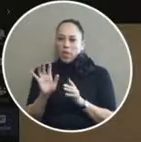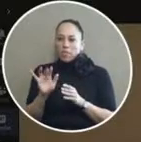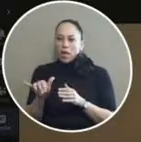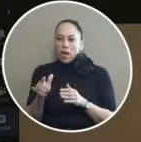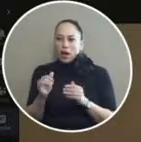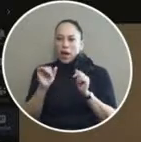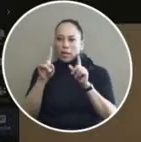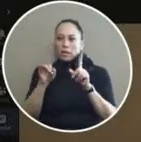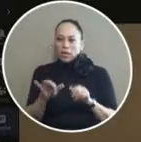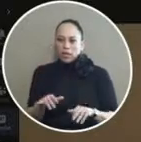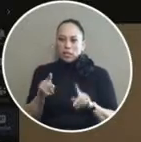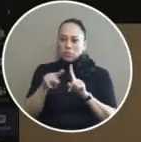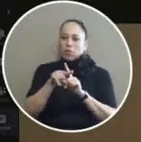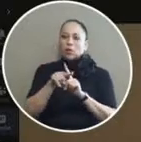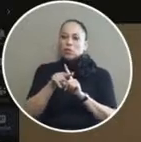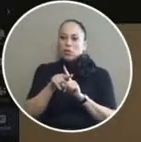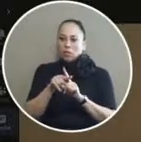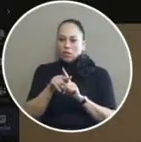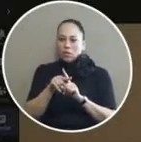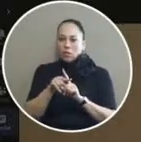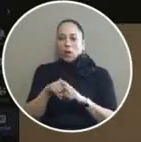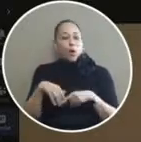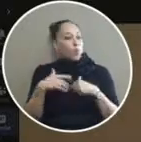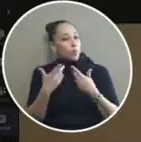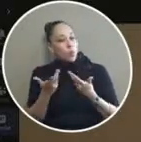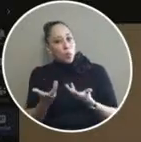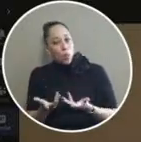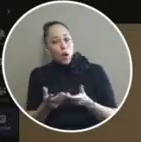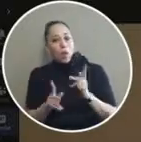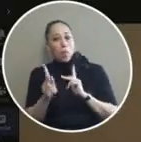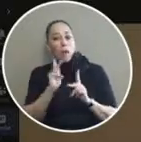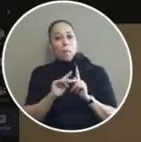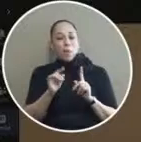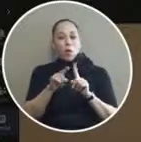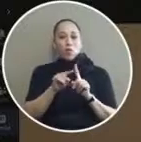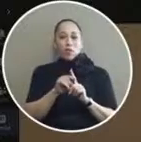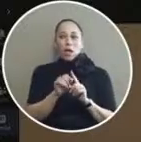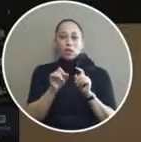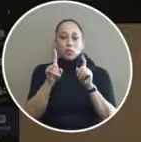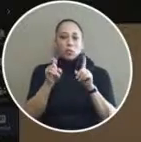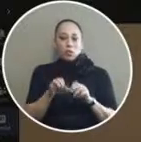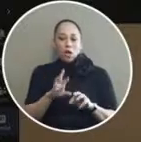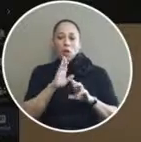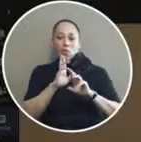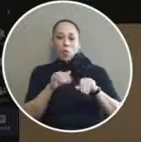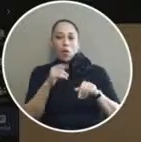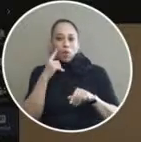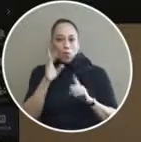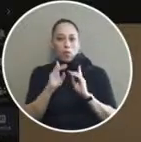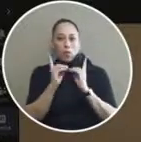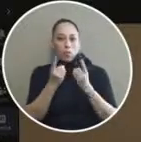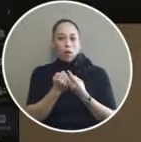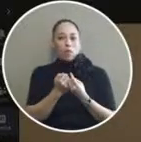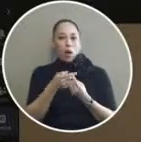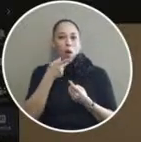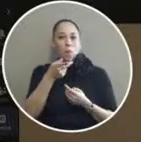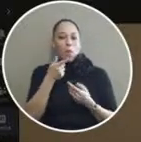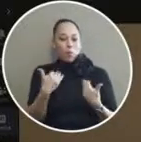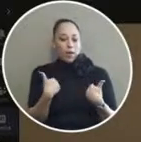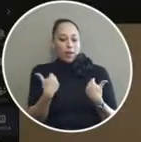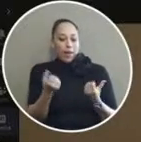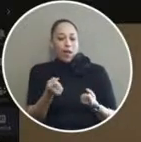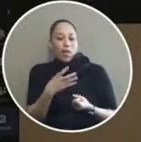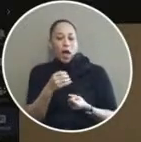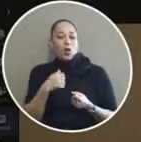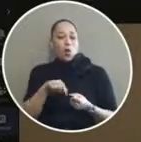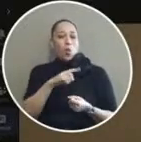are testing positive? Well, the people that test positive are reported to the Department of Public Health, and